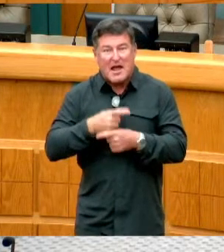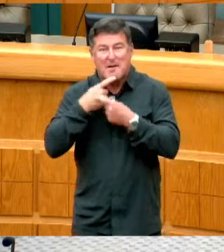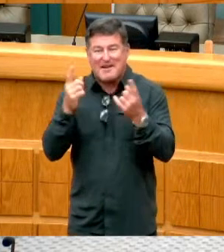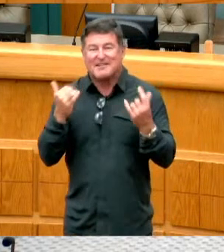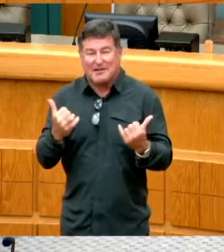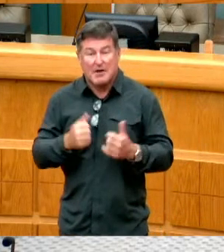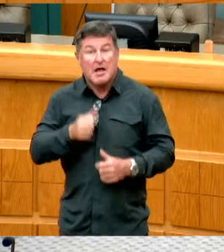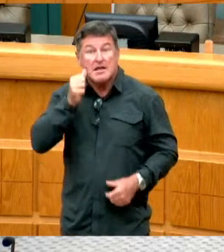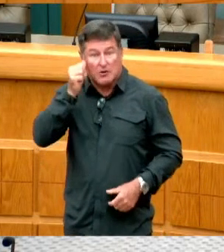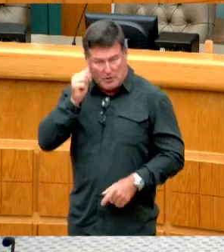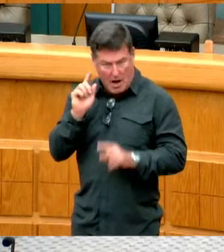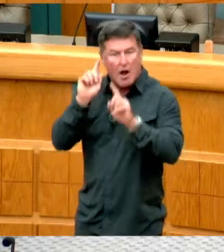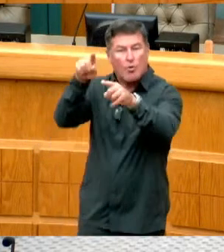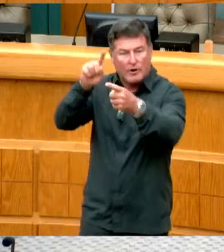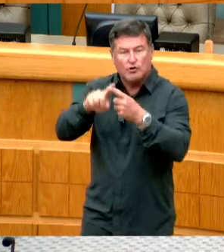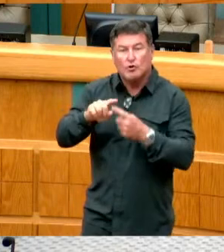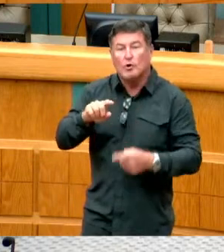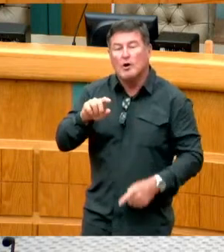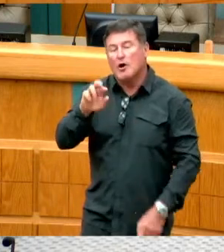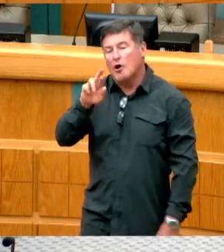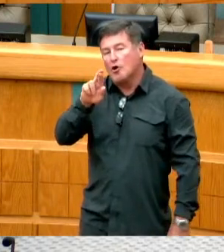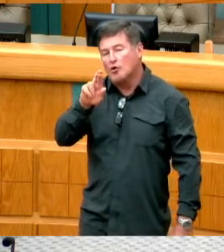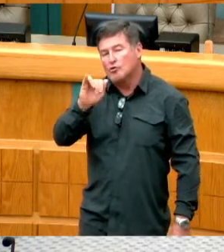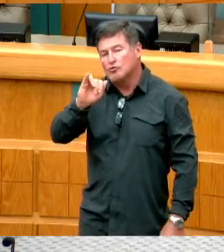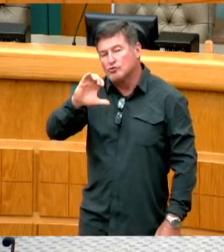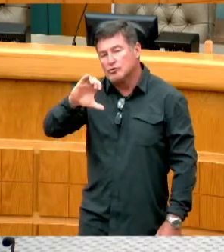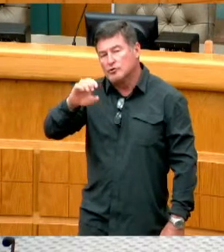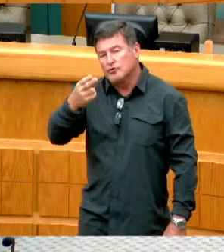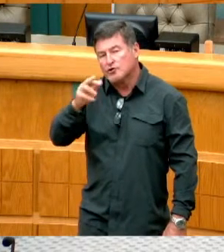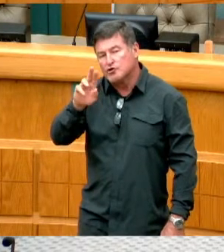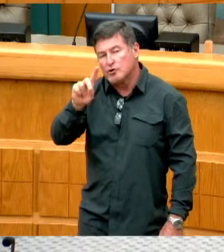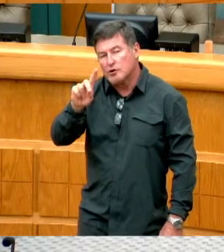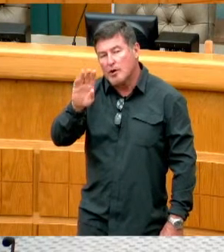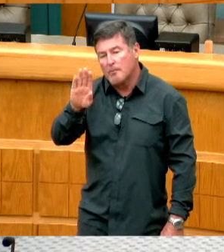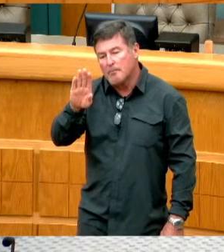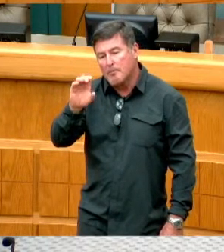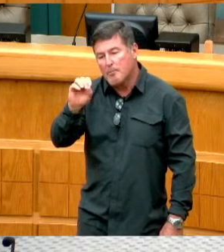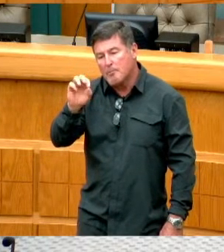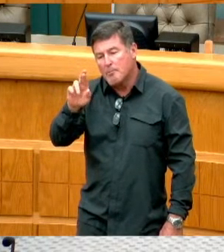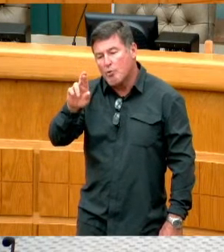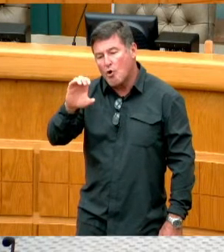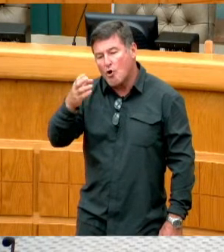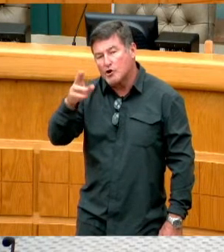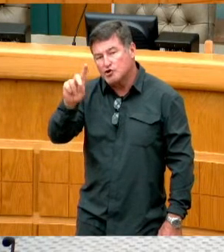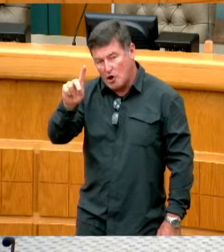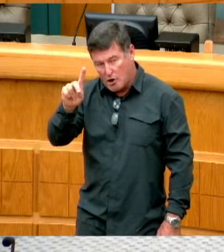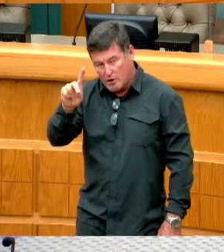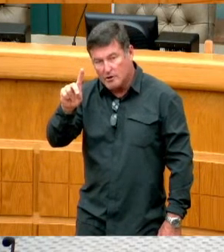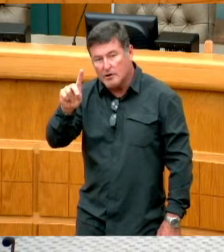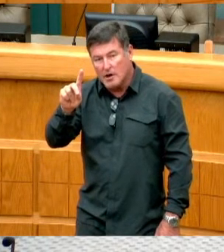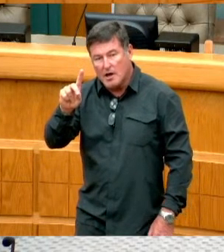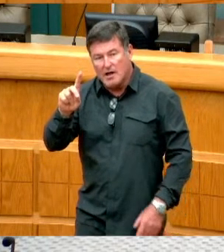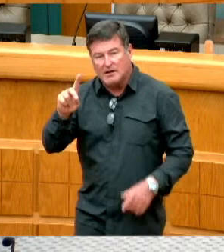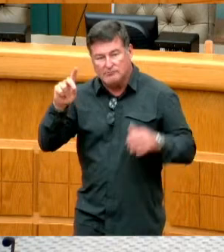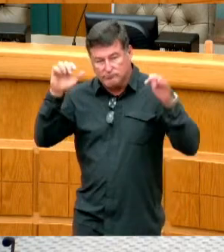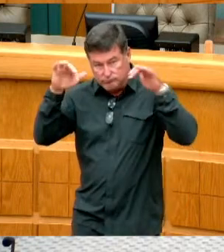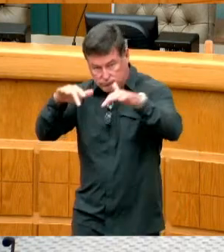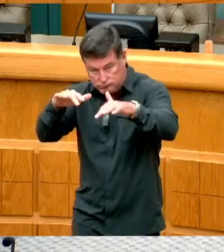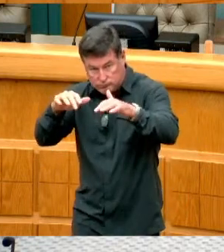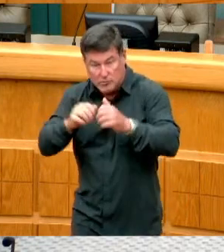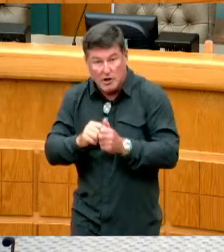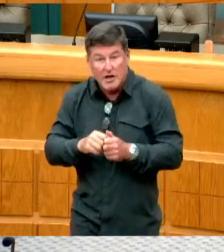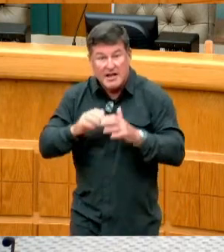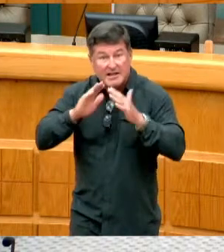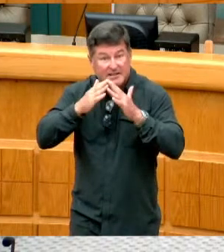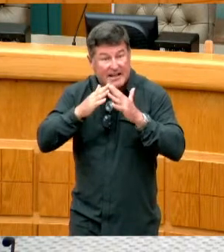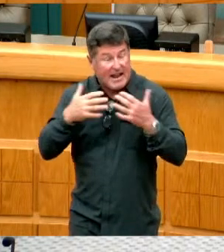at the Richard Borchardt Fairgrounds, where the City County Health Department and a unified command delivered over 5,000